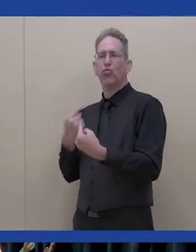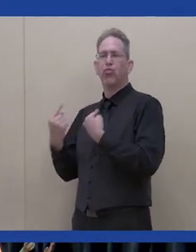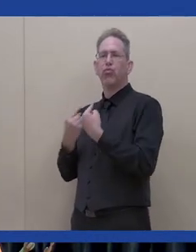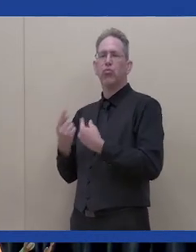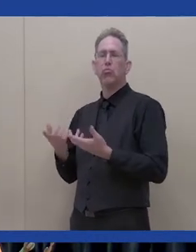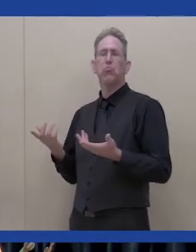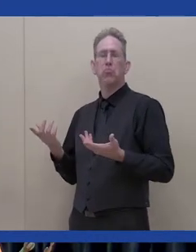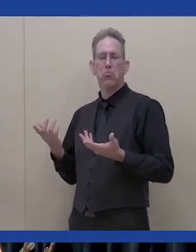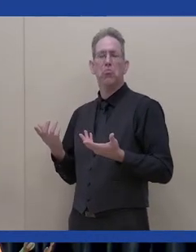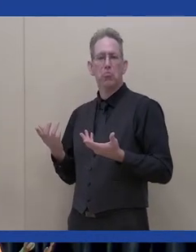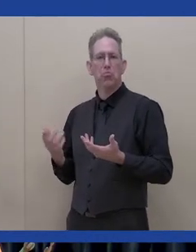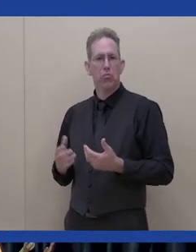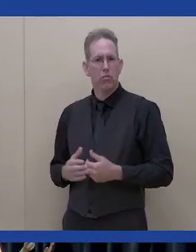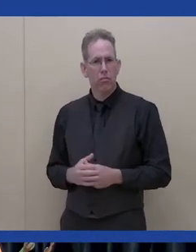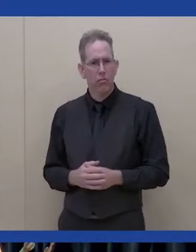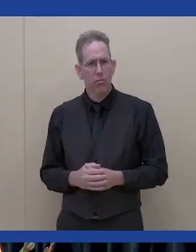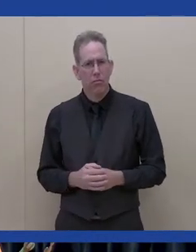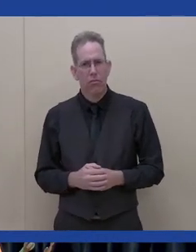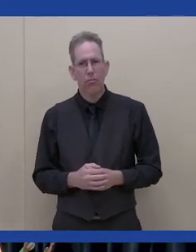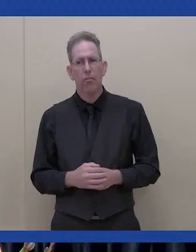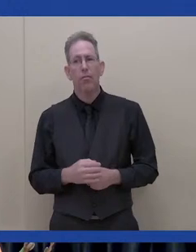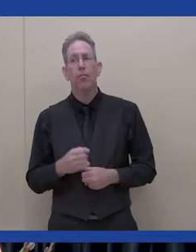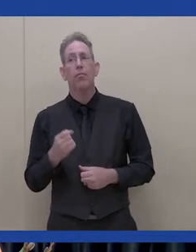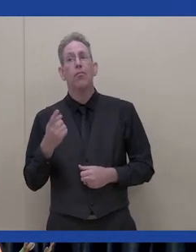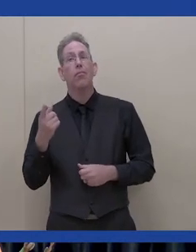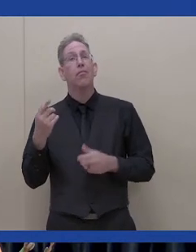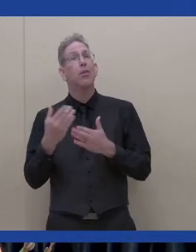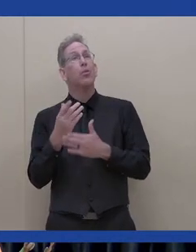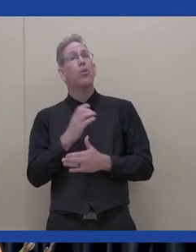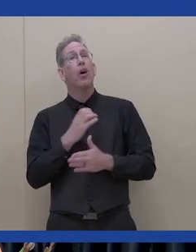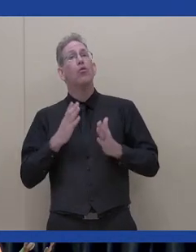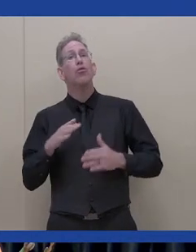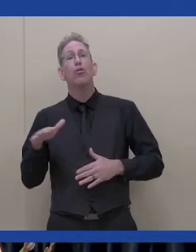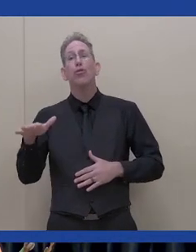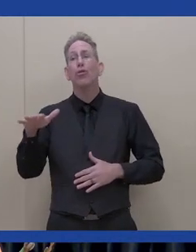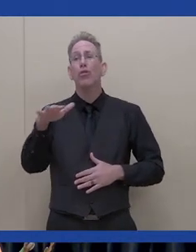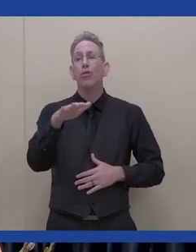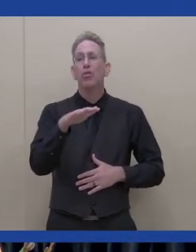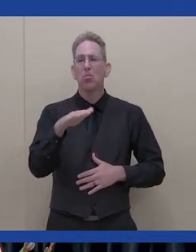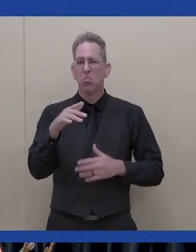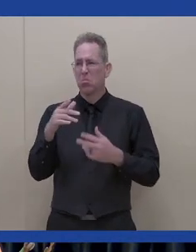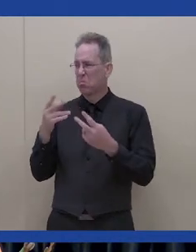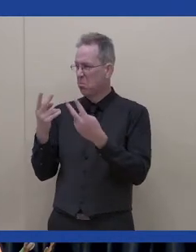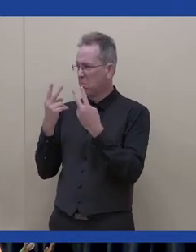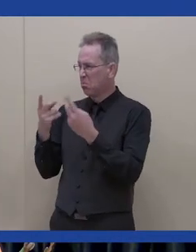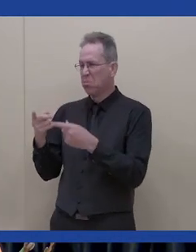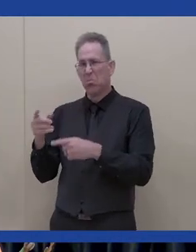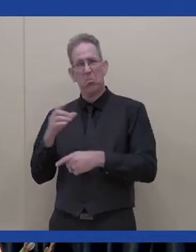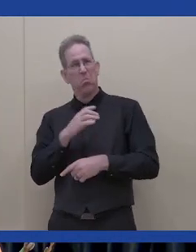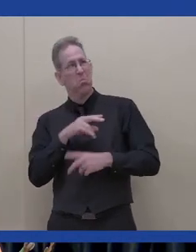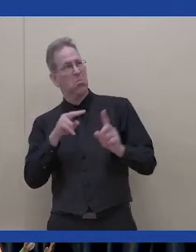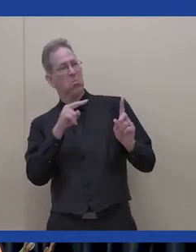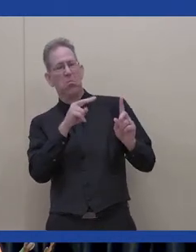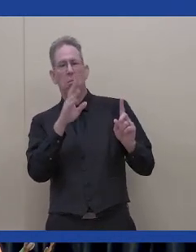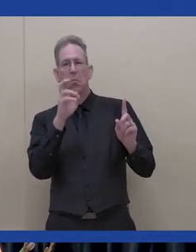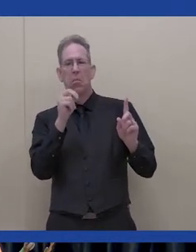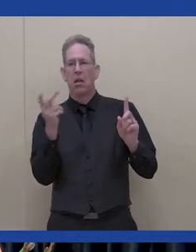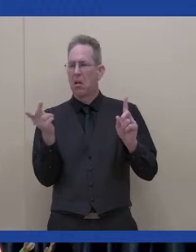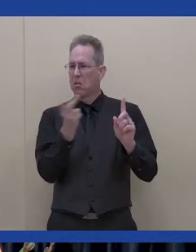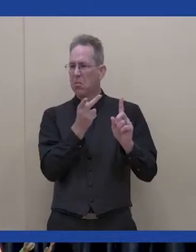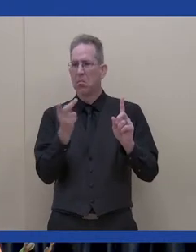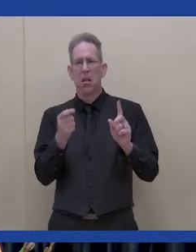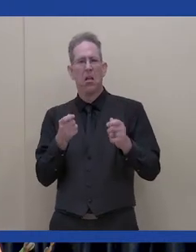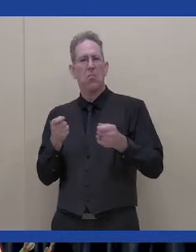and many new councilors, I know that Ben is the right person to help us manage and negotiate all that the council has to